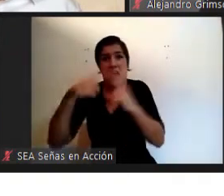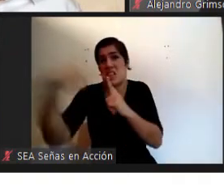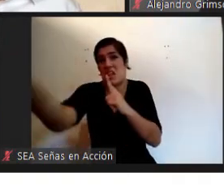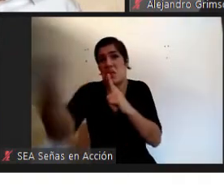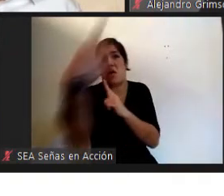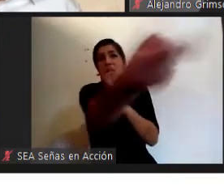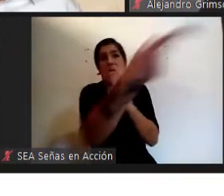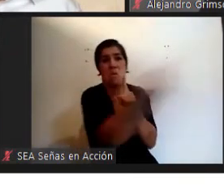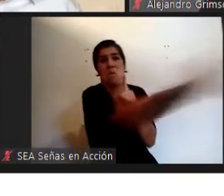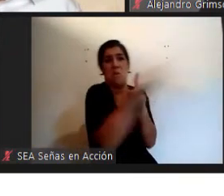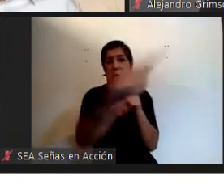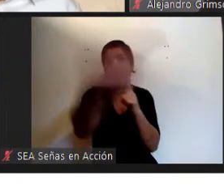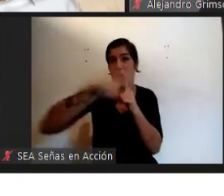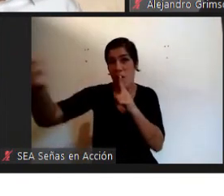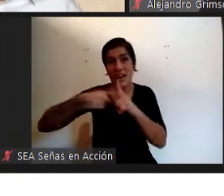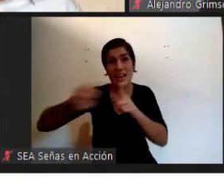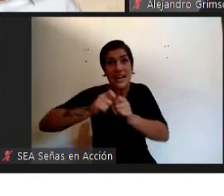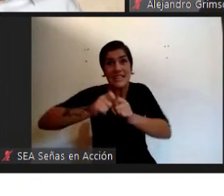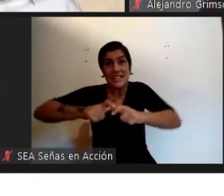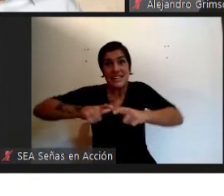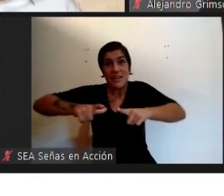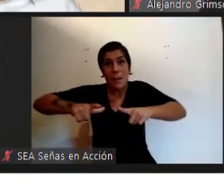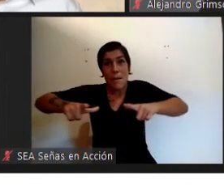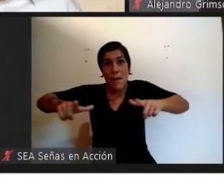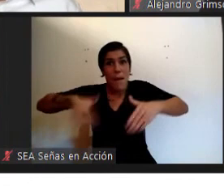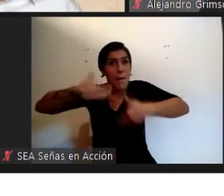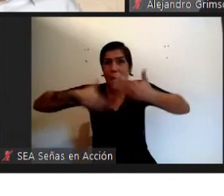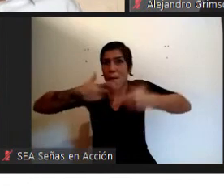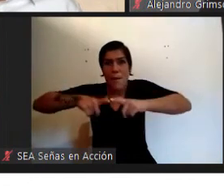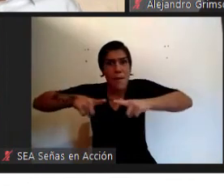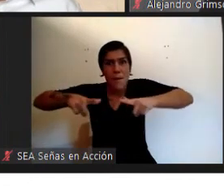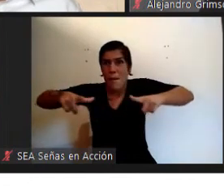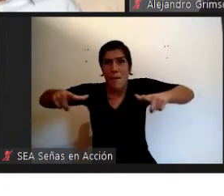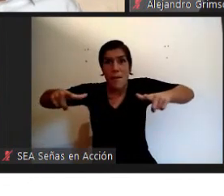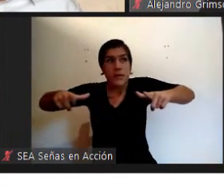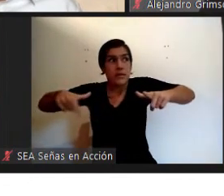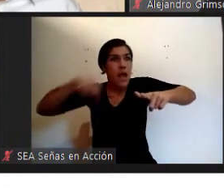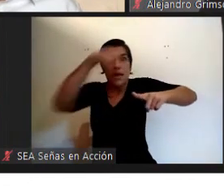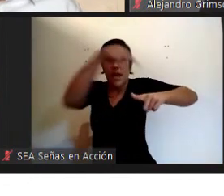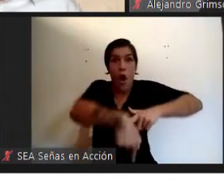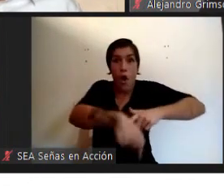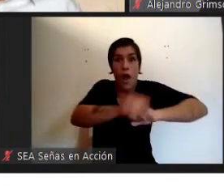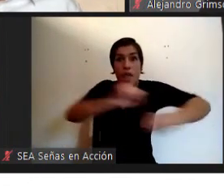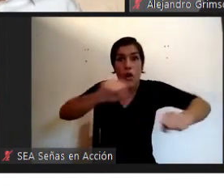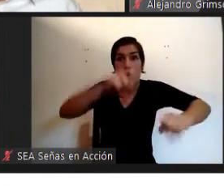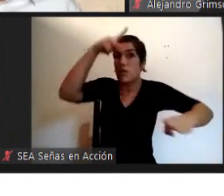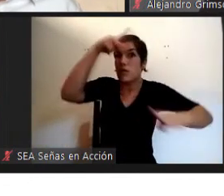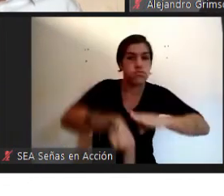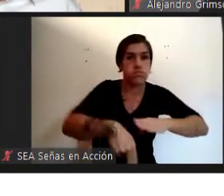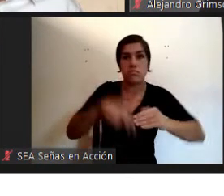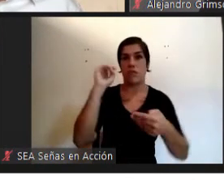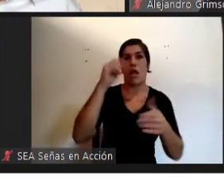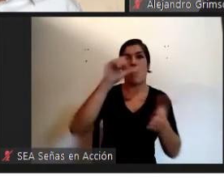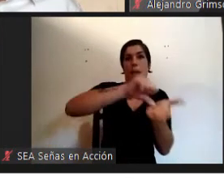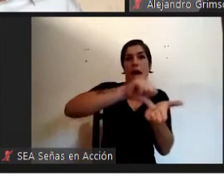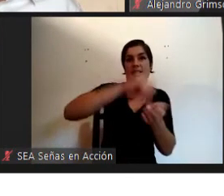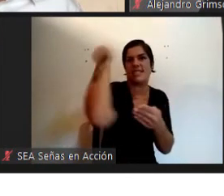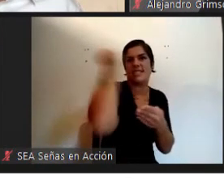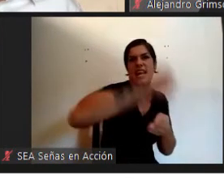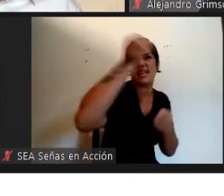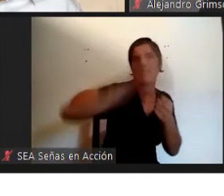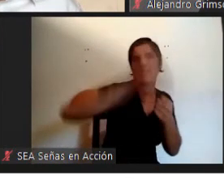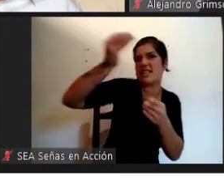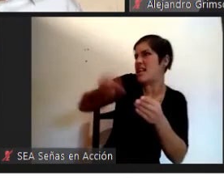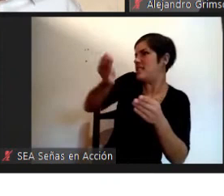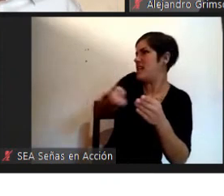growing porosity. And from my own perspective, these aspects are the ones I'd like to retain, so to